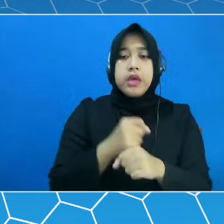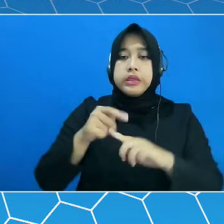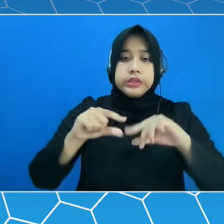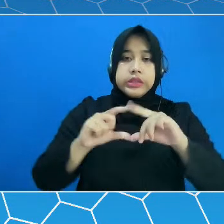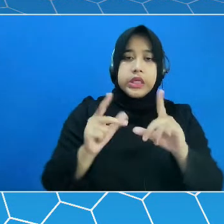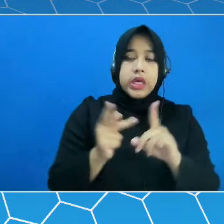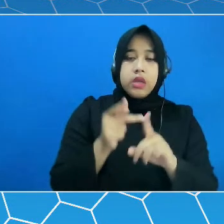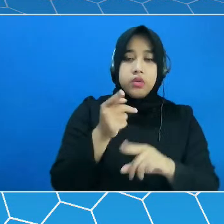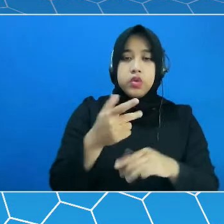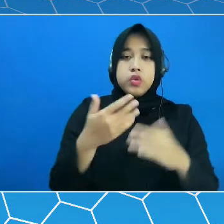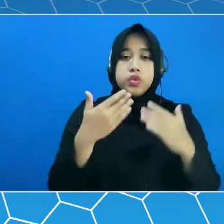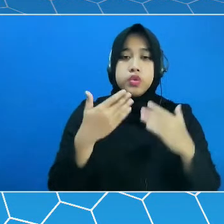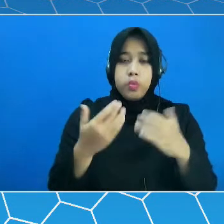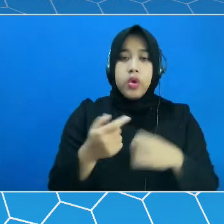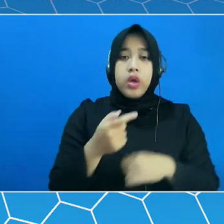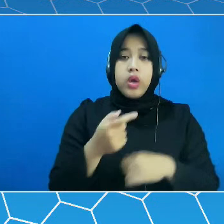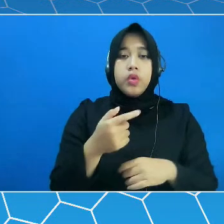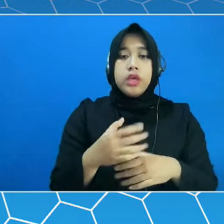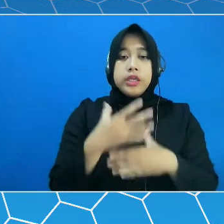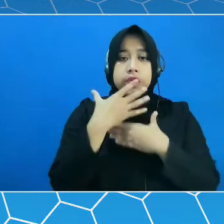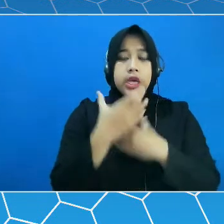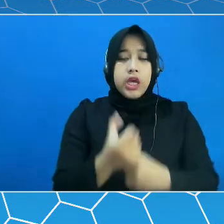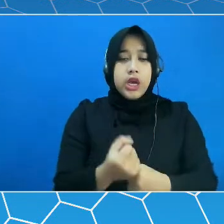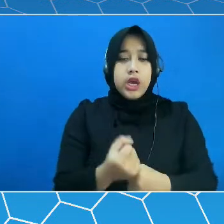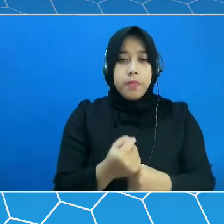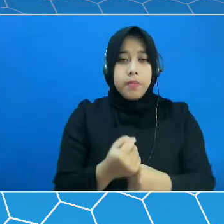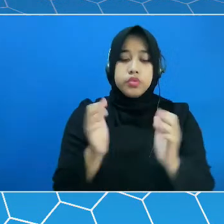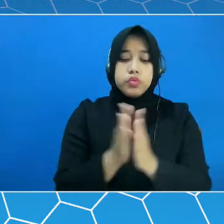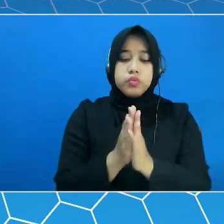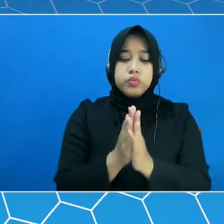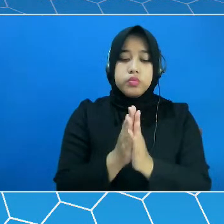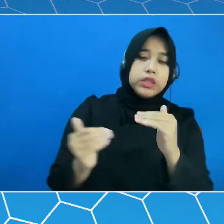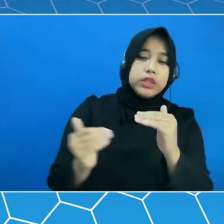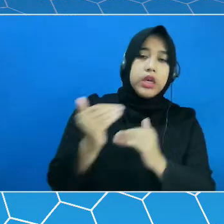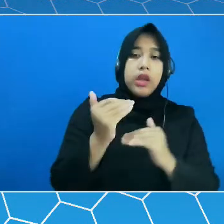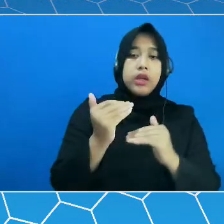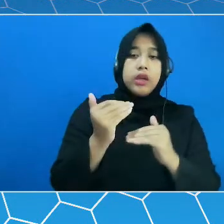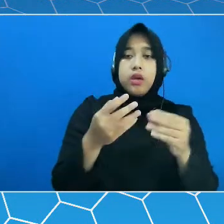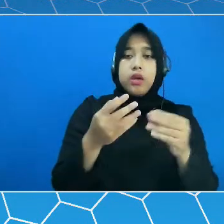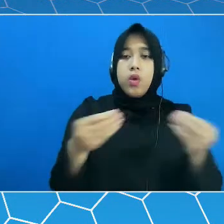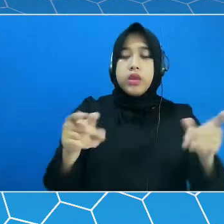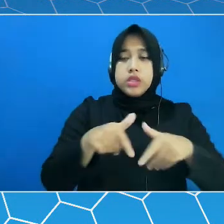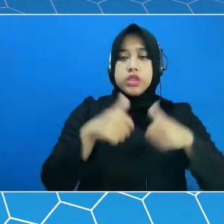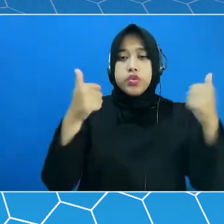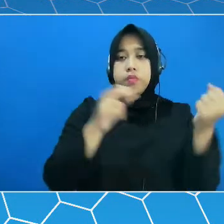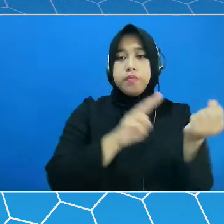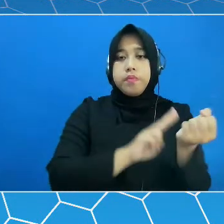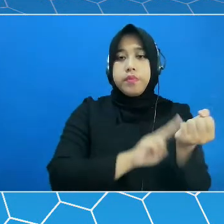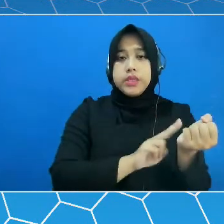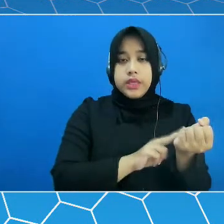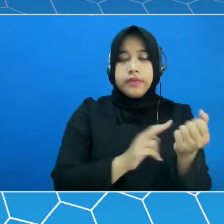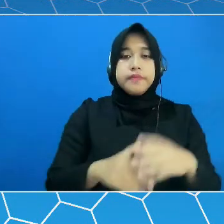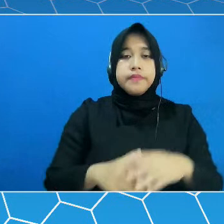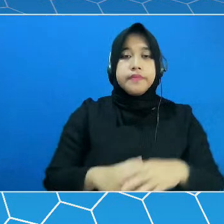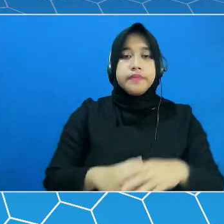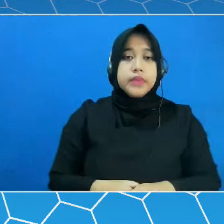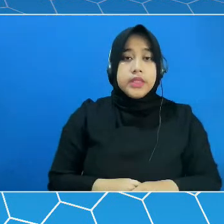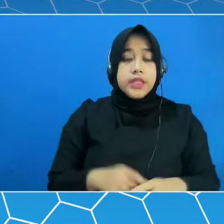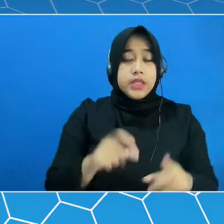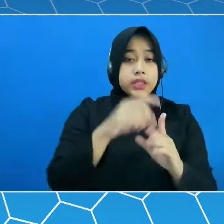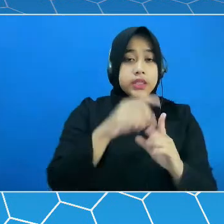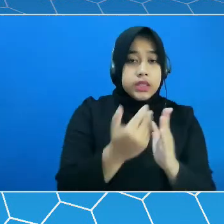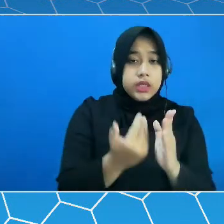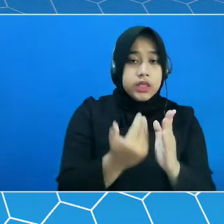life and are good value for money. And all data gathered will be used to help the scientists characterize